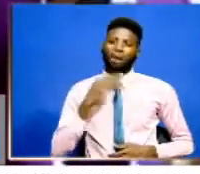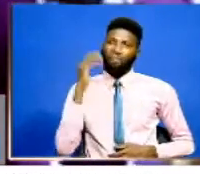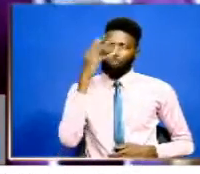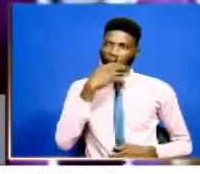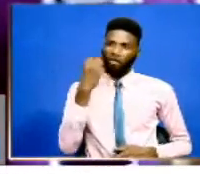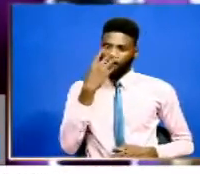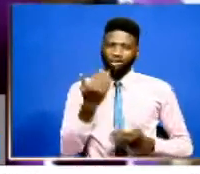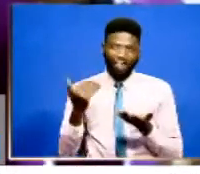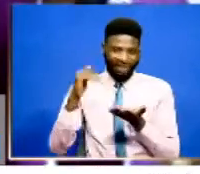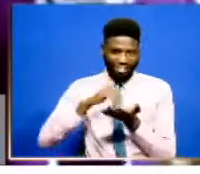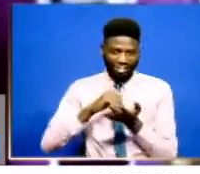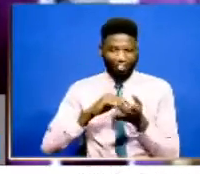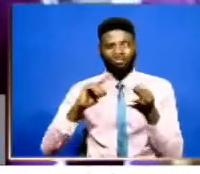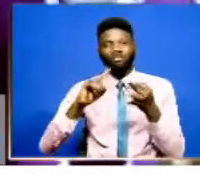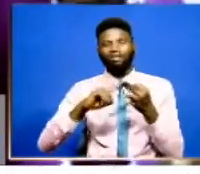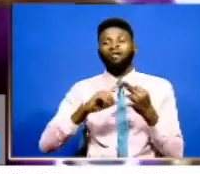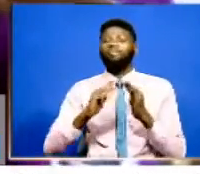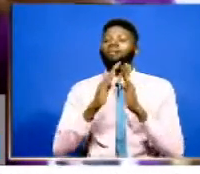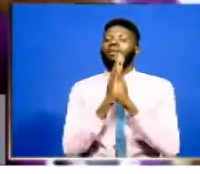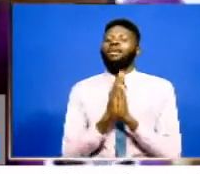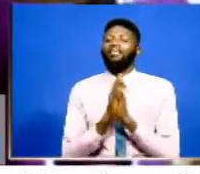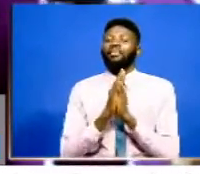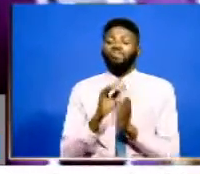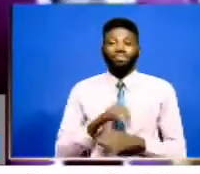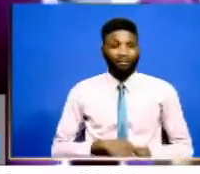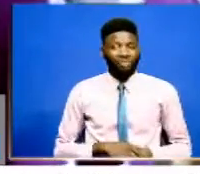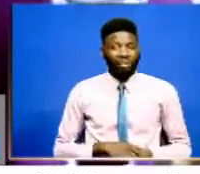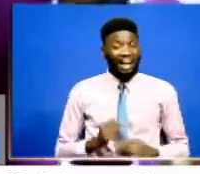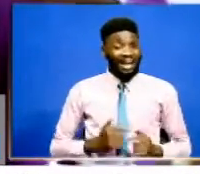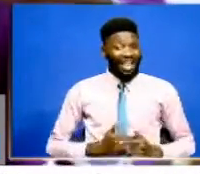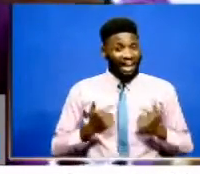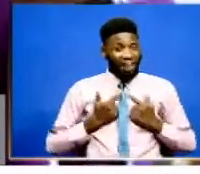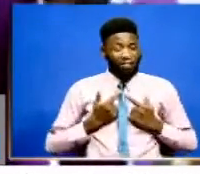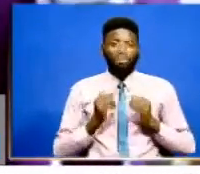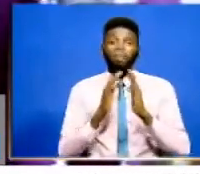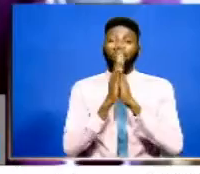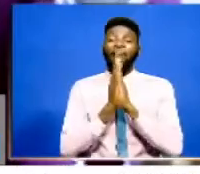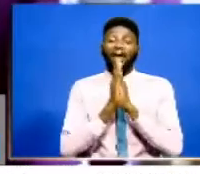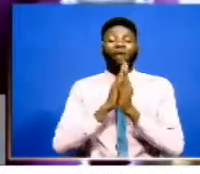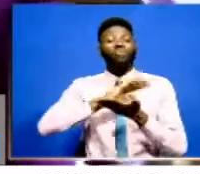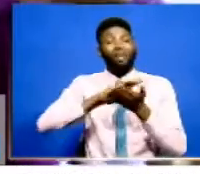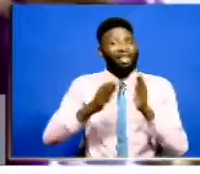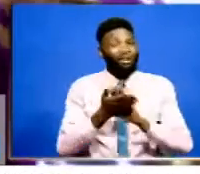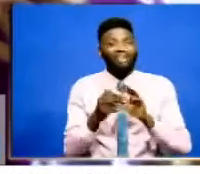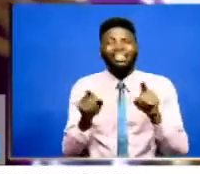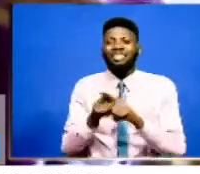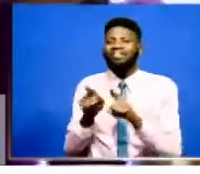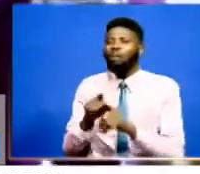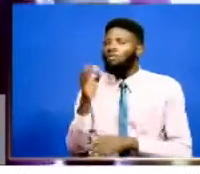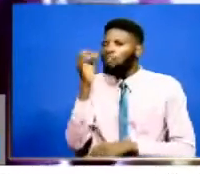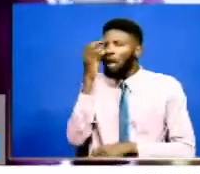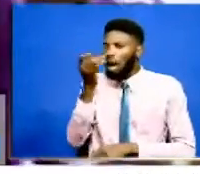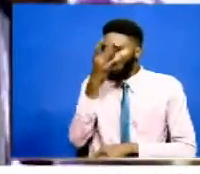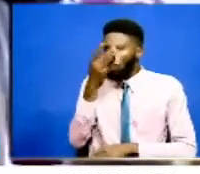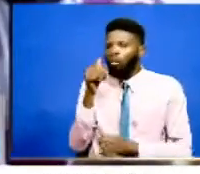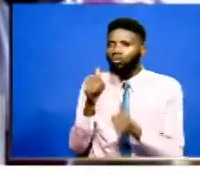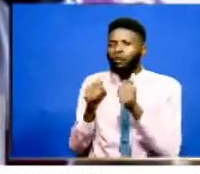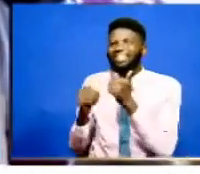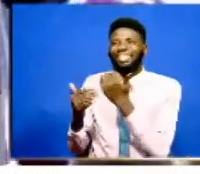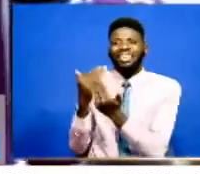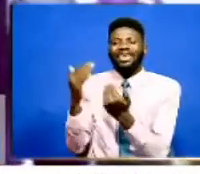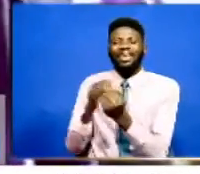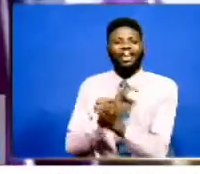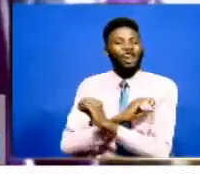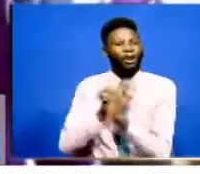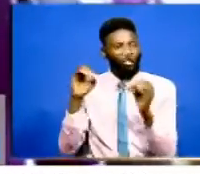prayer. A life without prayer is like a garden that is not attended. And